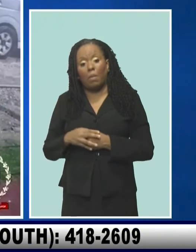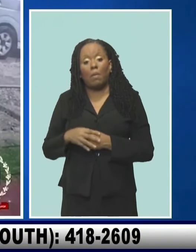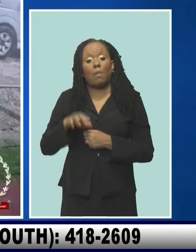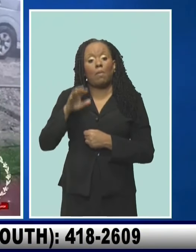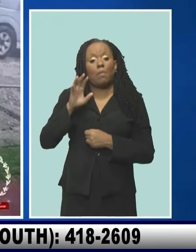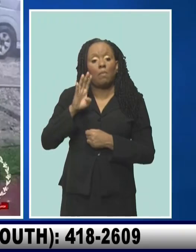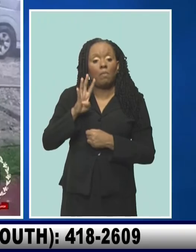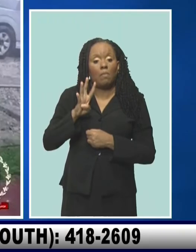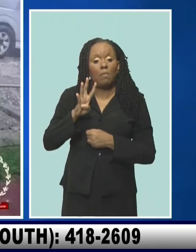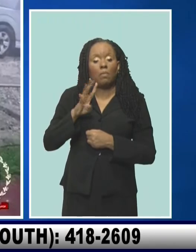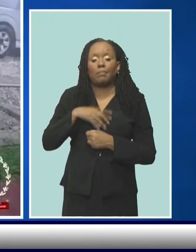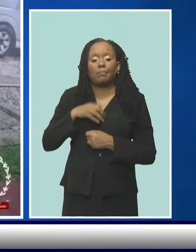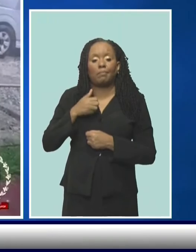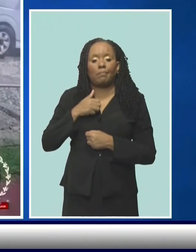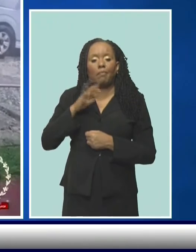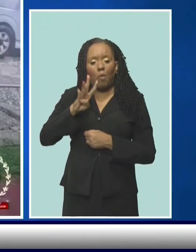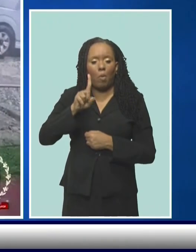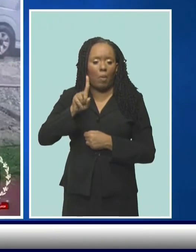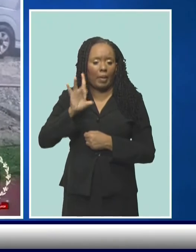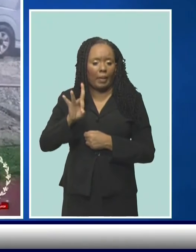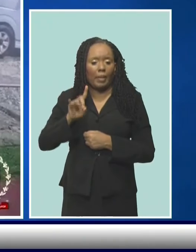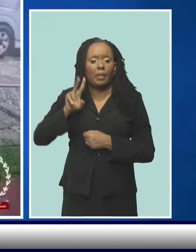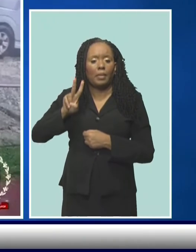418-2609, the Oystens Police Station at